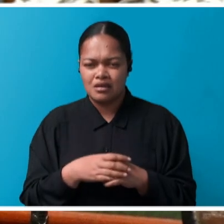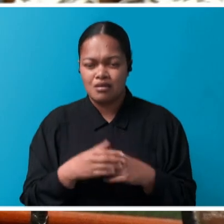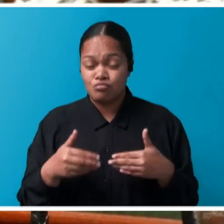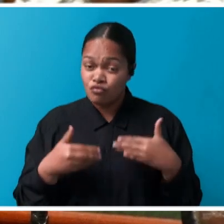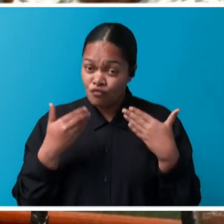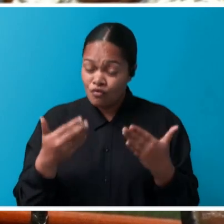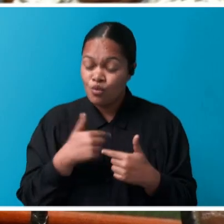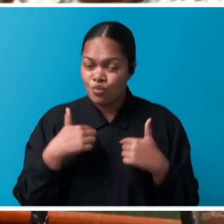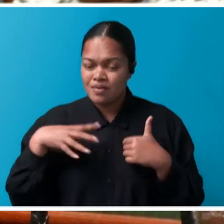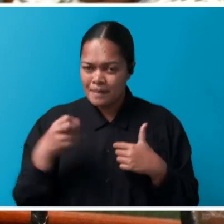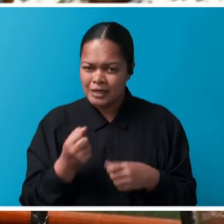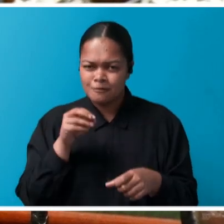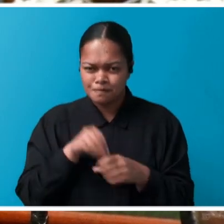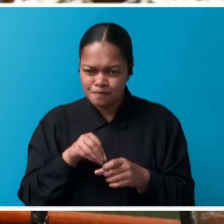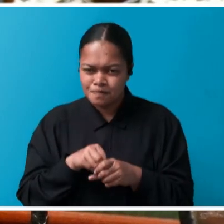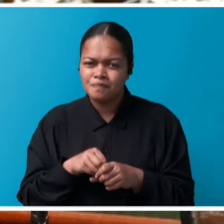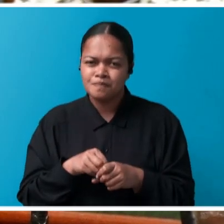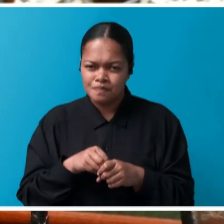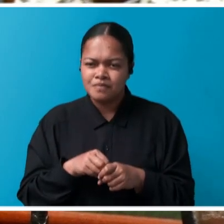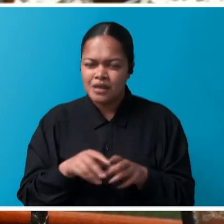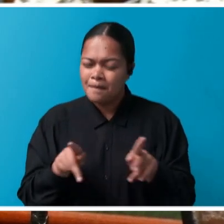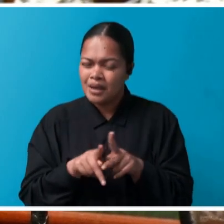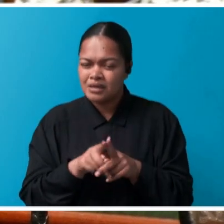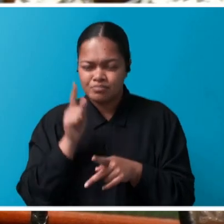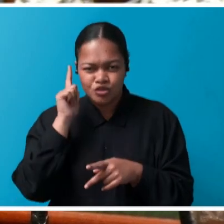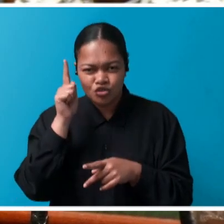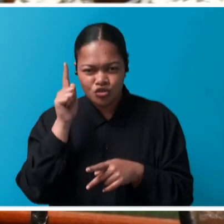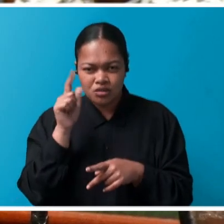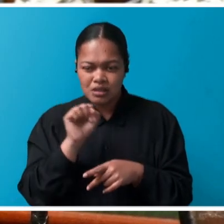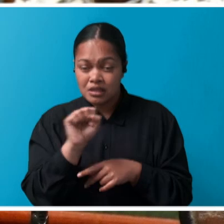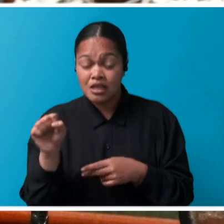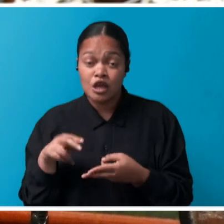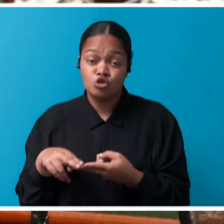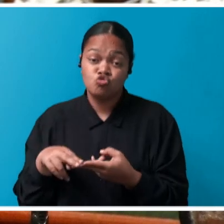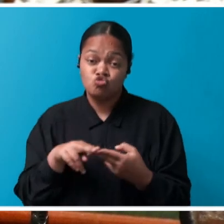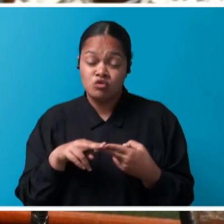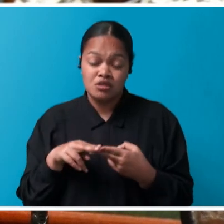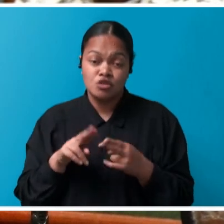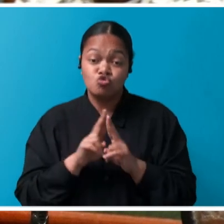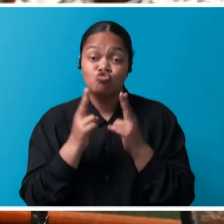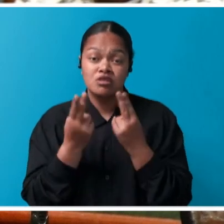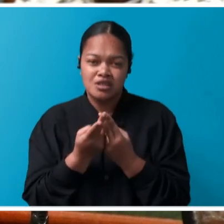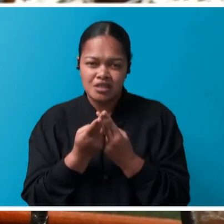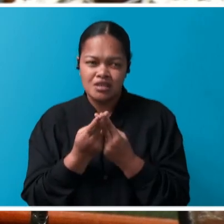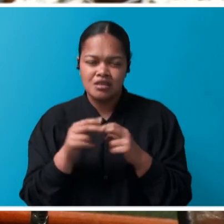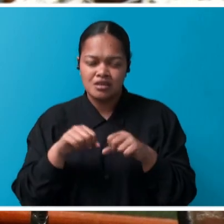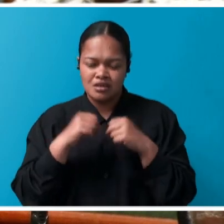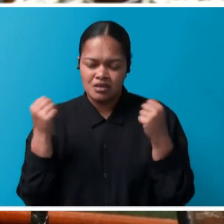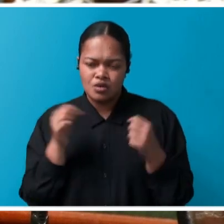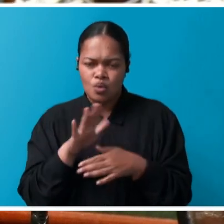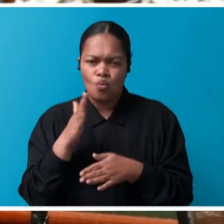must engage in meaningful partnership with teachers and their unions, addressing not only pay and working